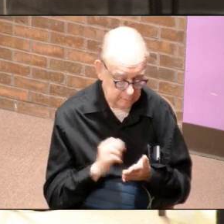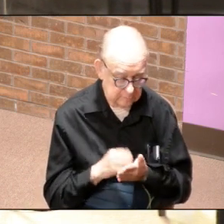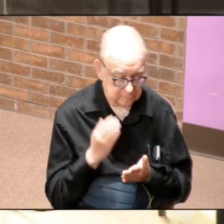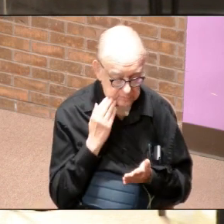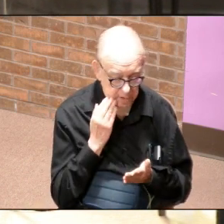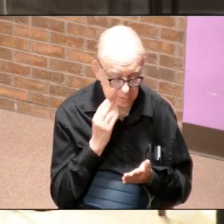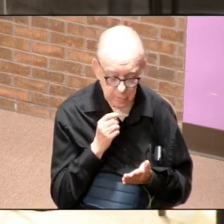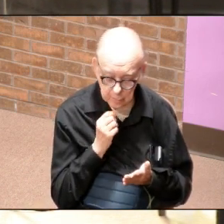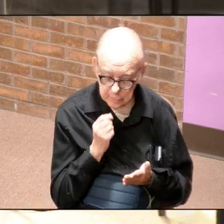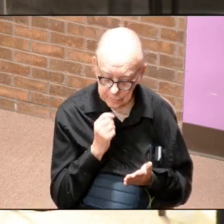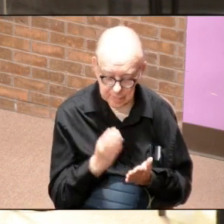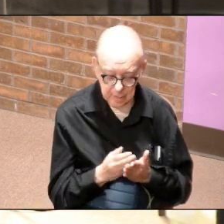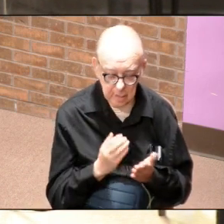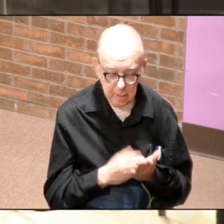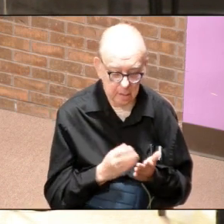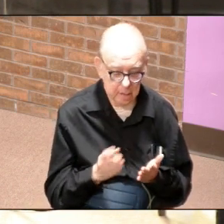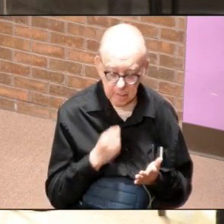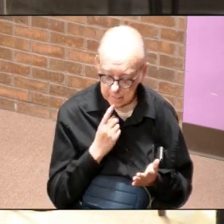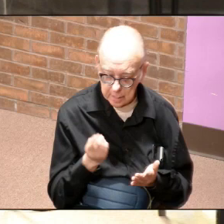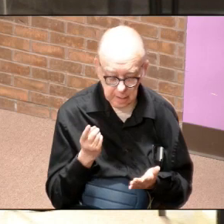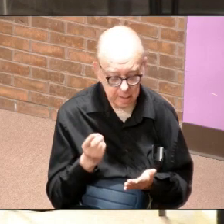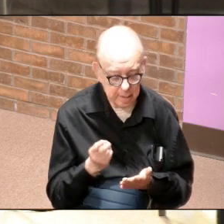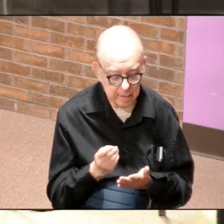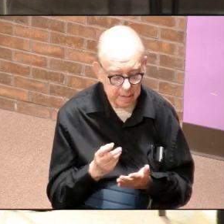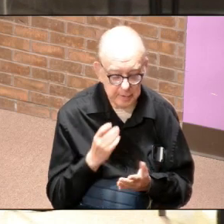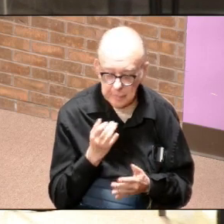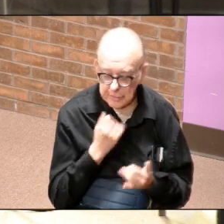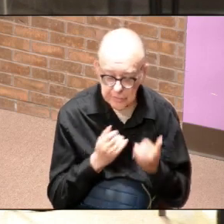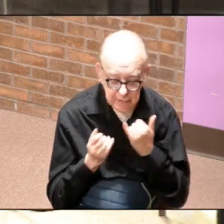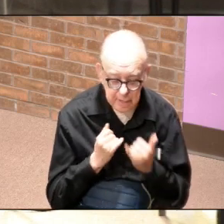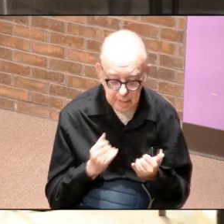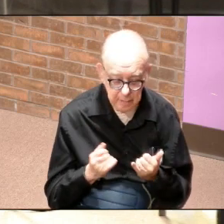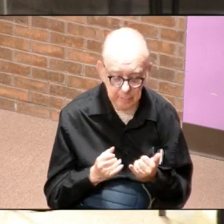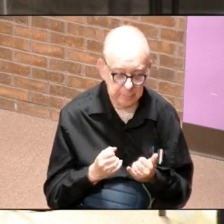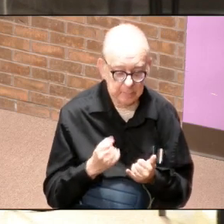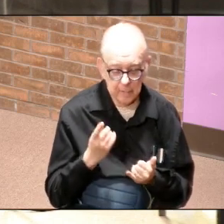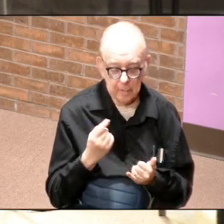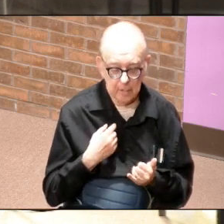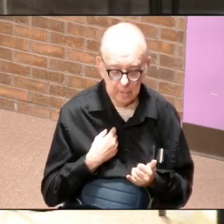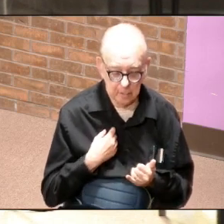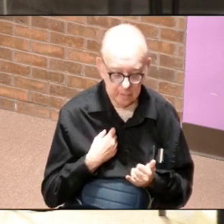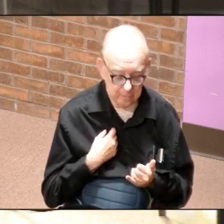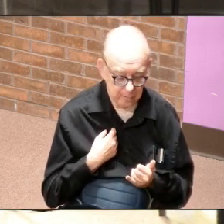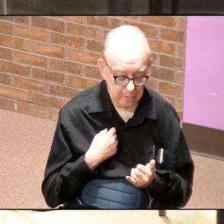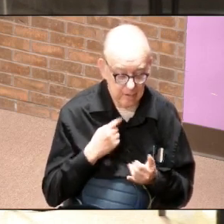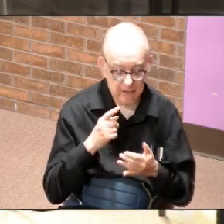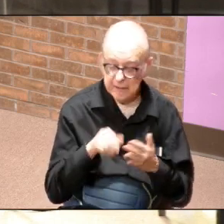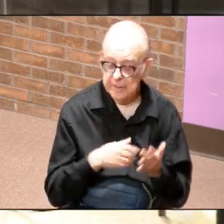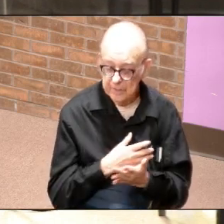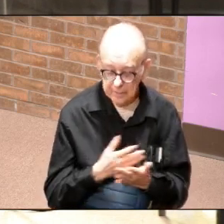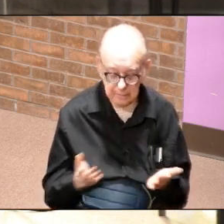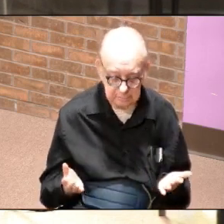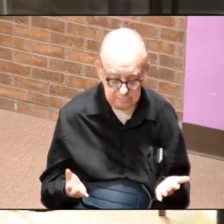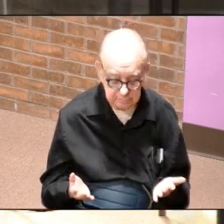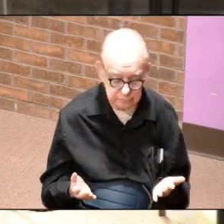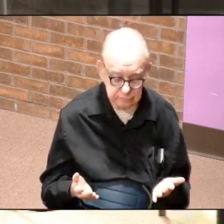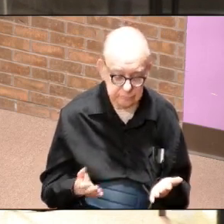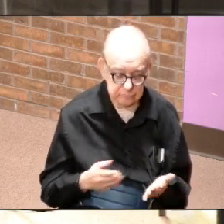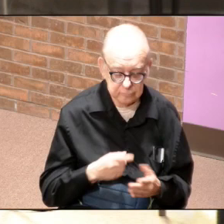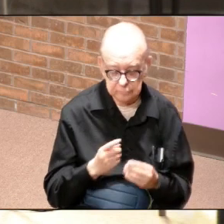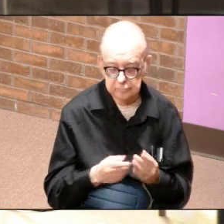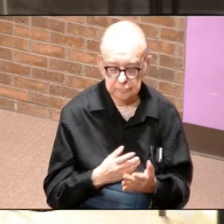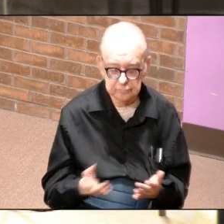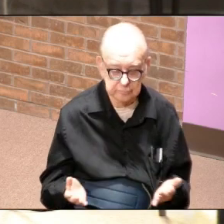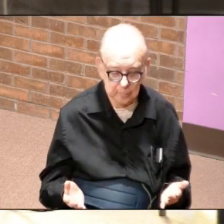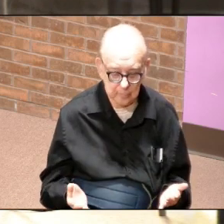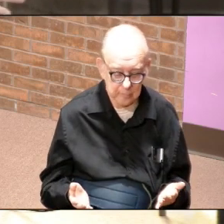know who's there. Well, no, it's got to be some mistake. You don't understand. I did this and this or